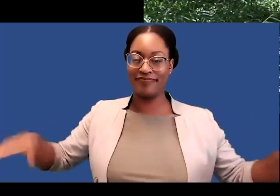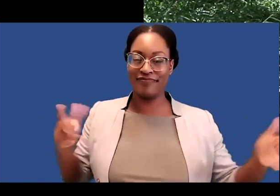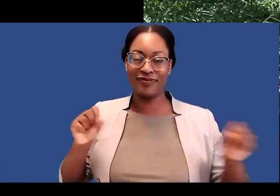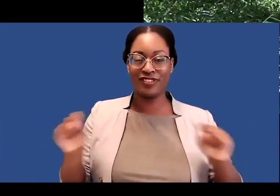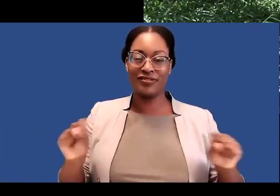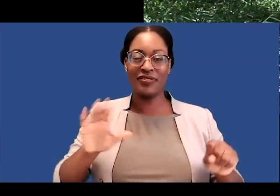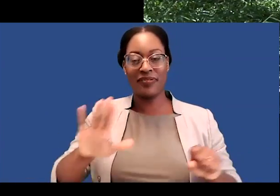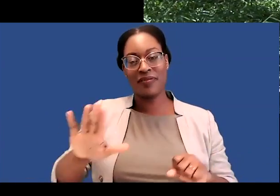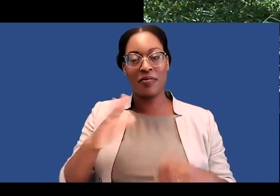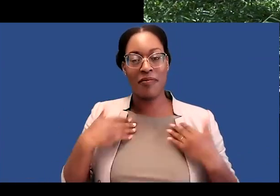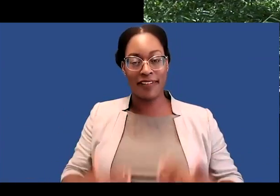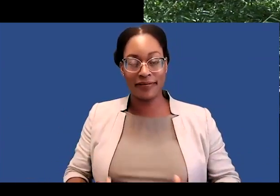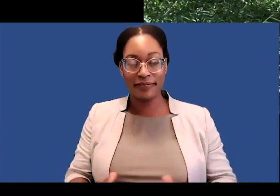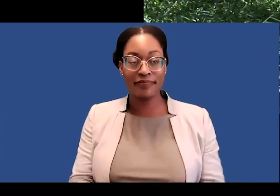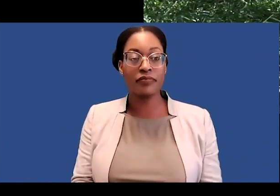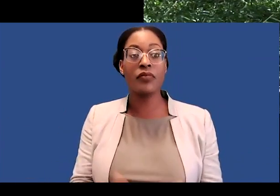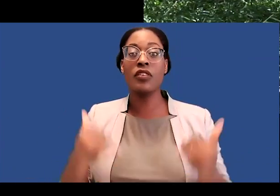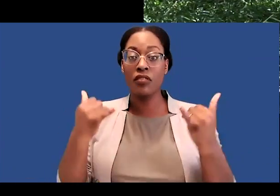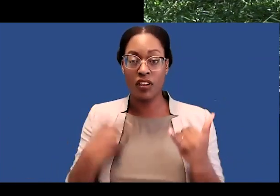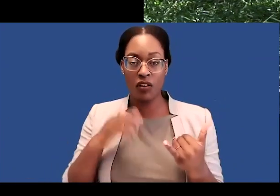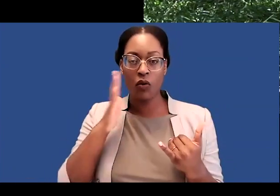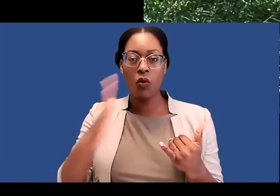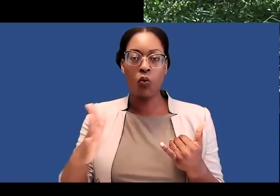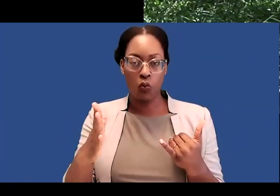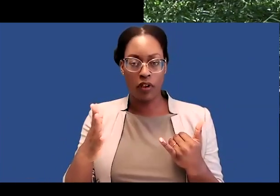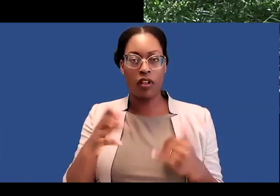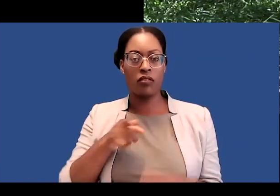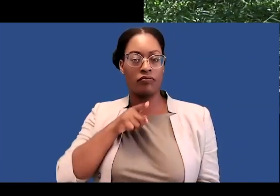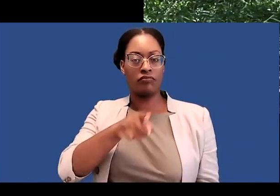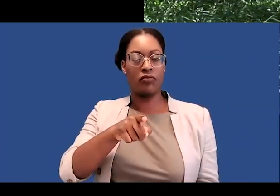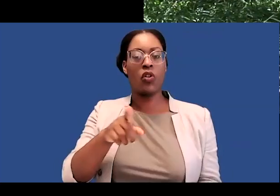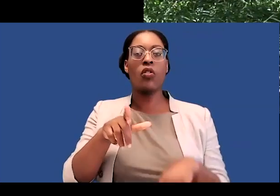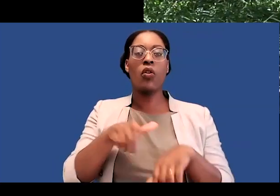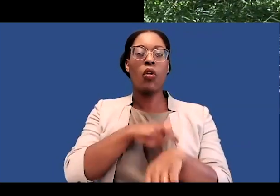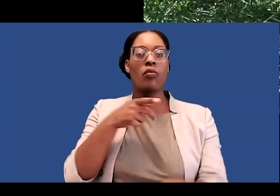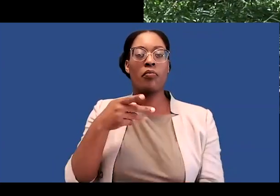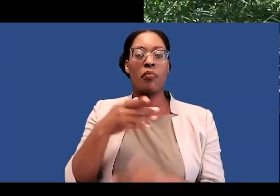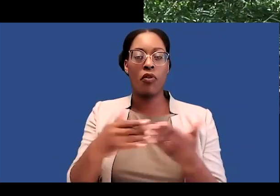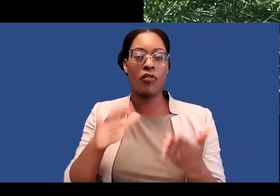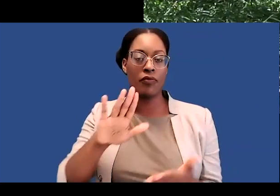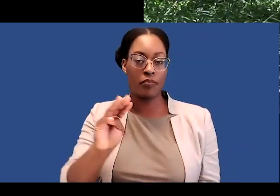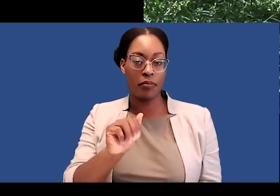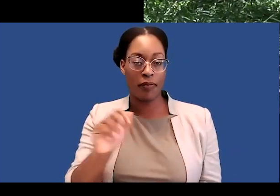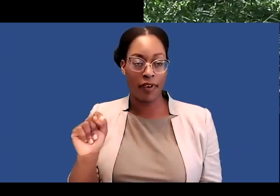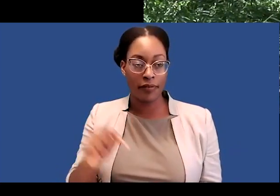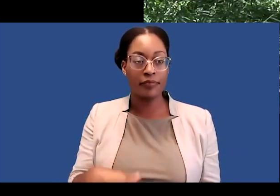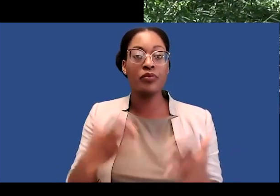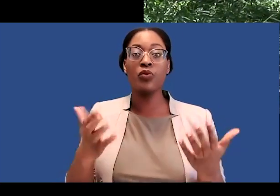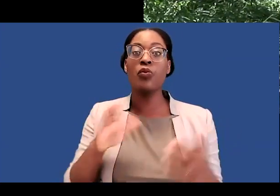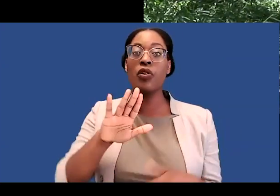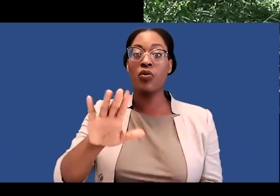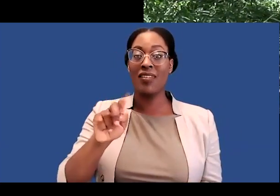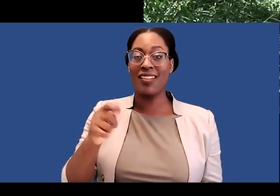Now we're going to turn towards the long side of your mat if you have it. And we're just going to spread the feet out to at least 4 feet apart.